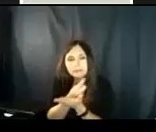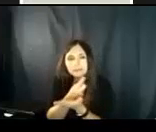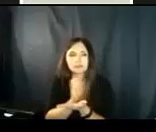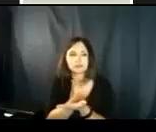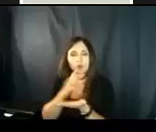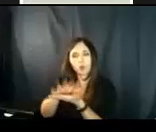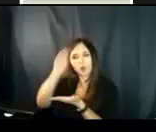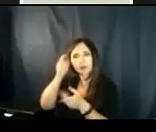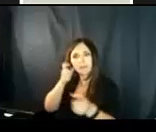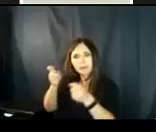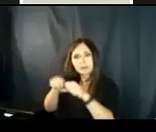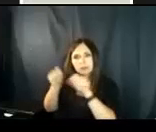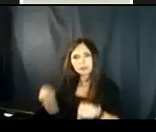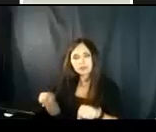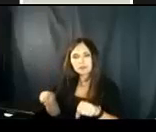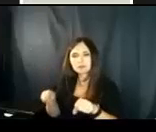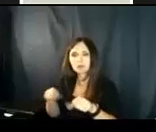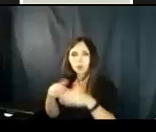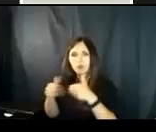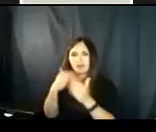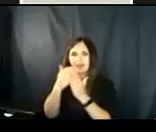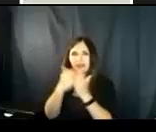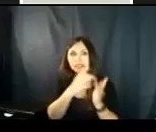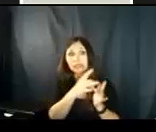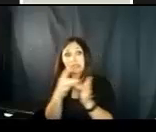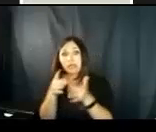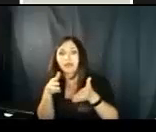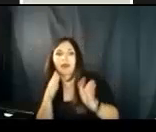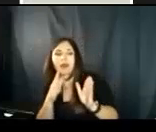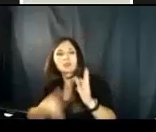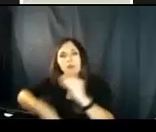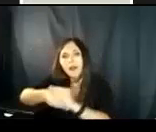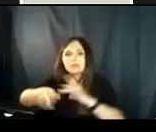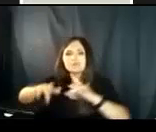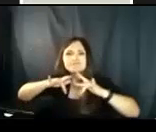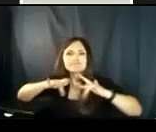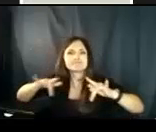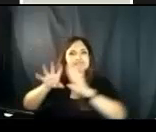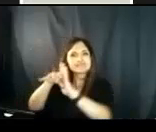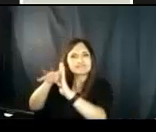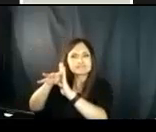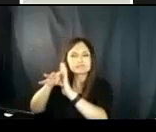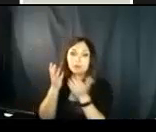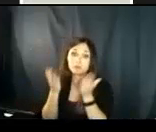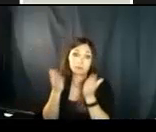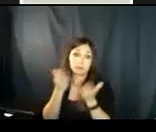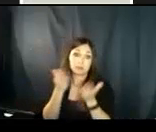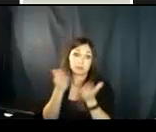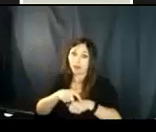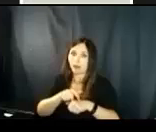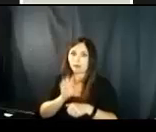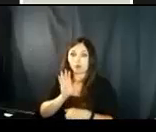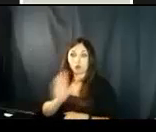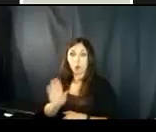management system or whatever is our lesson leads allow us to add a recording. Maybe it's a great time to put your voice in